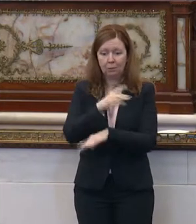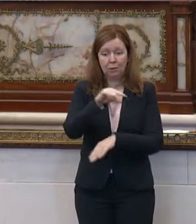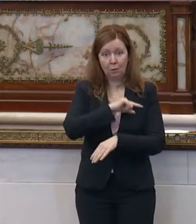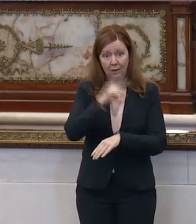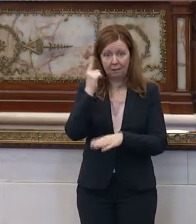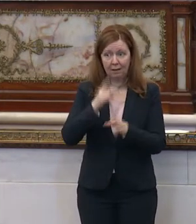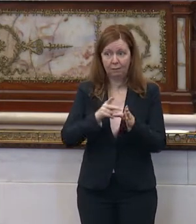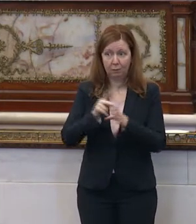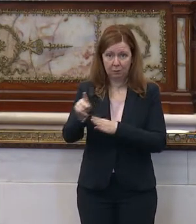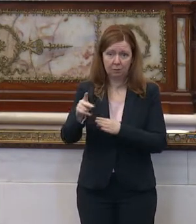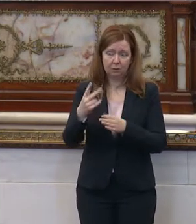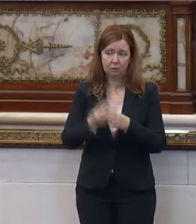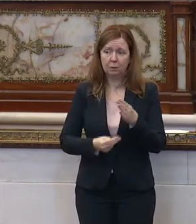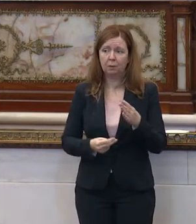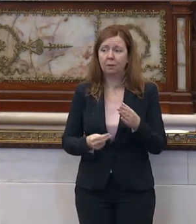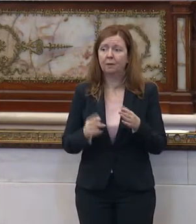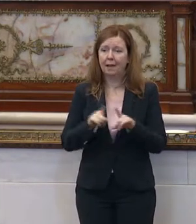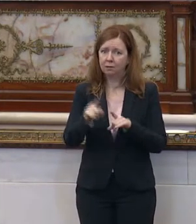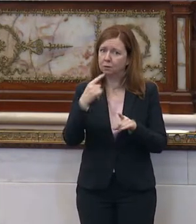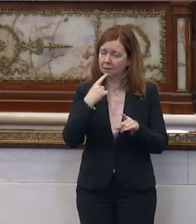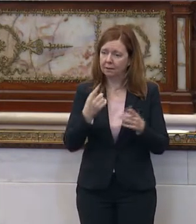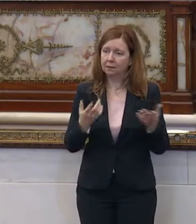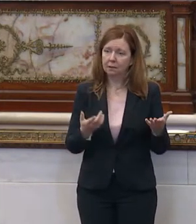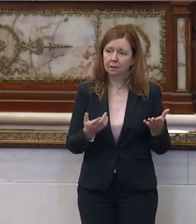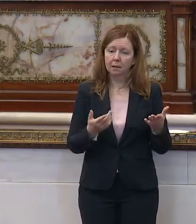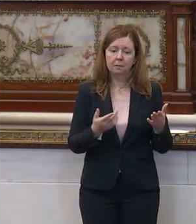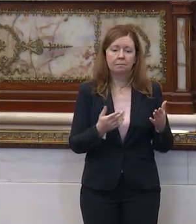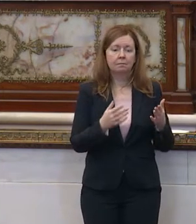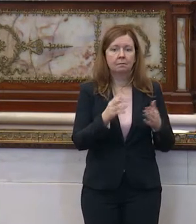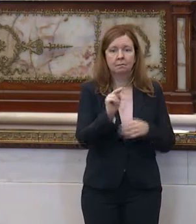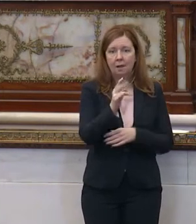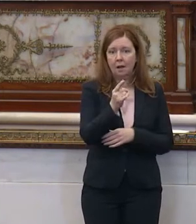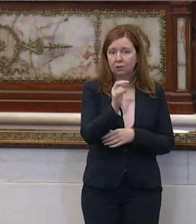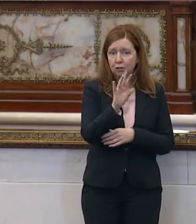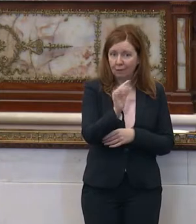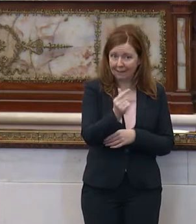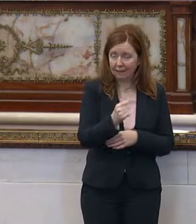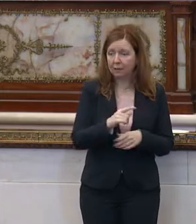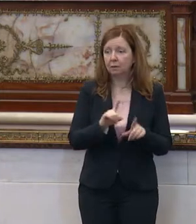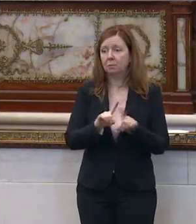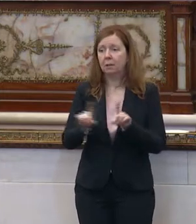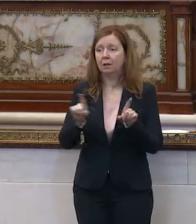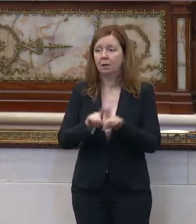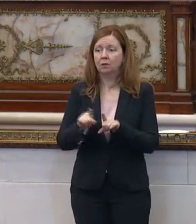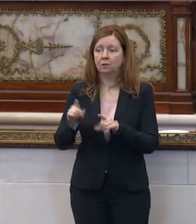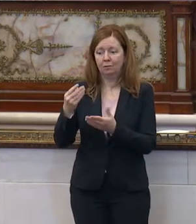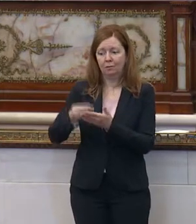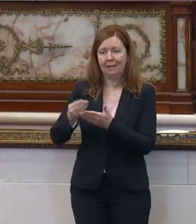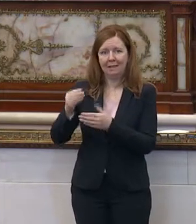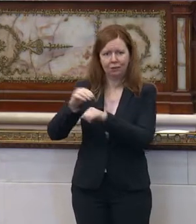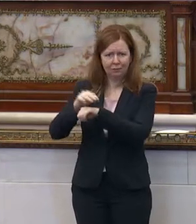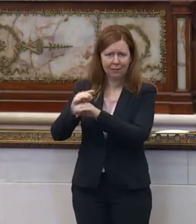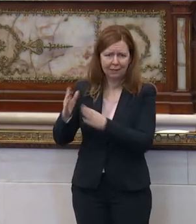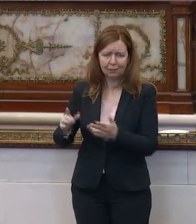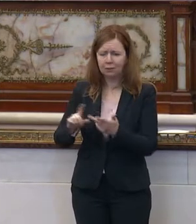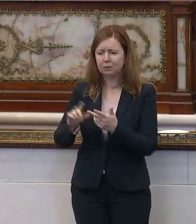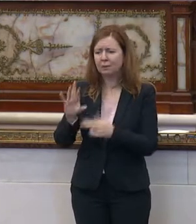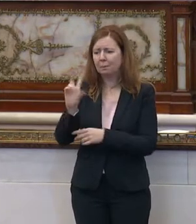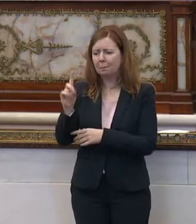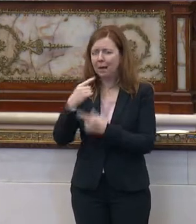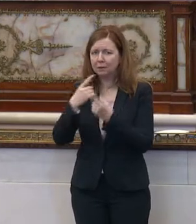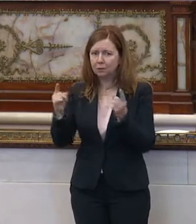for professionals, both, as you indicated, on the underwriting side, but also financial advisors, bond and